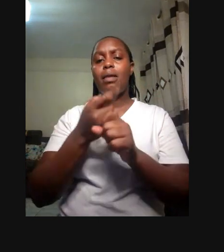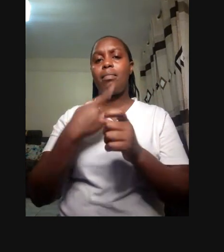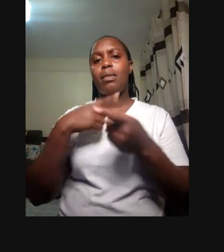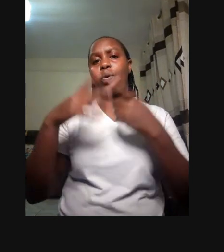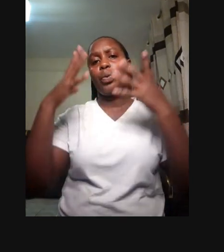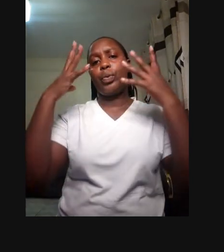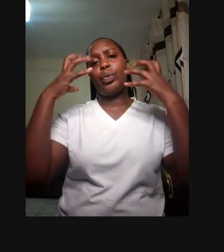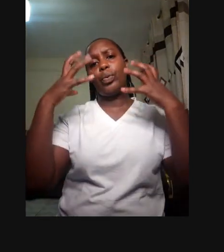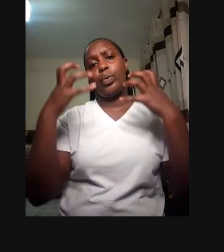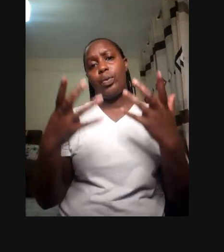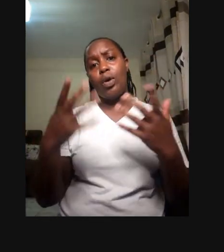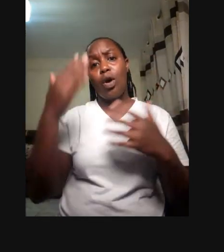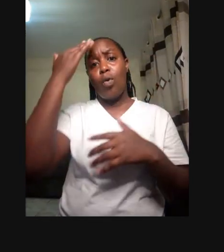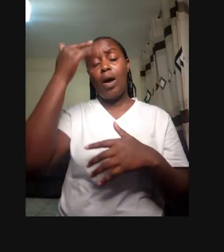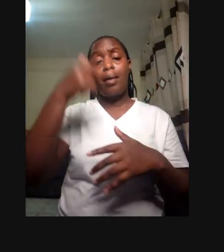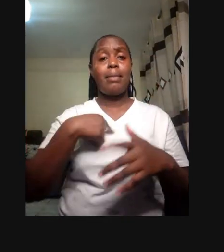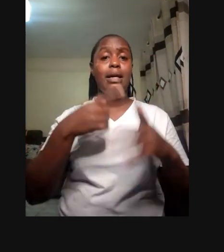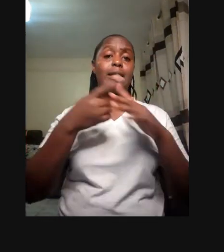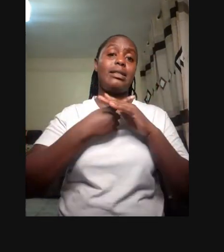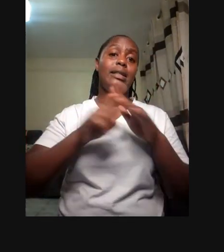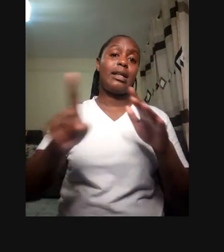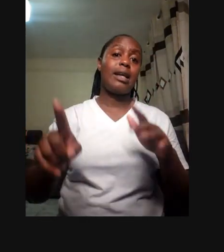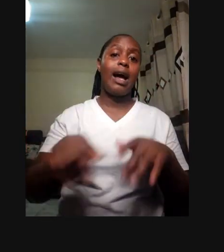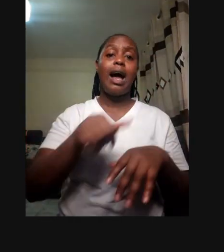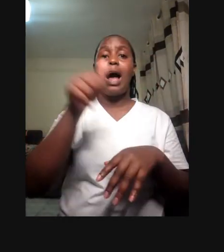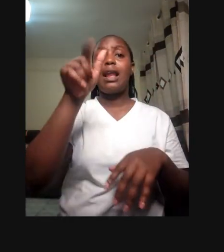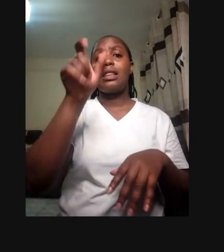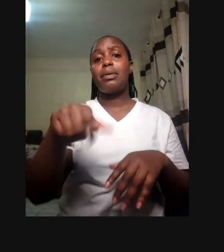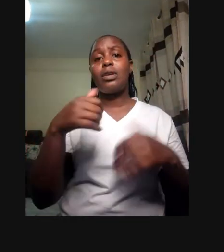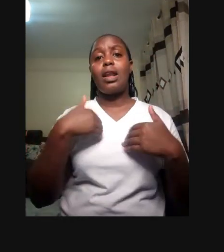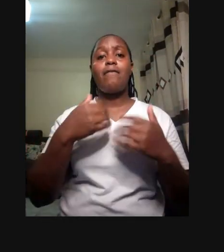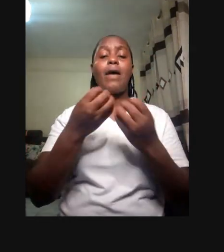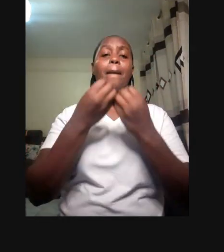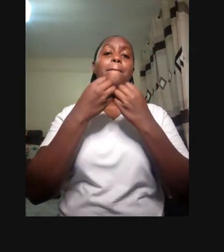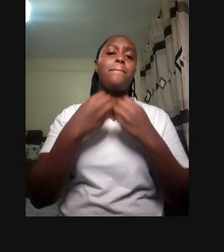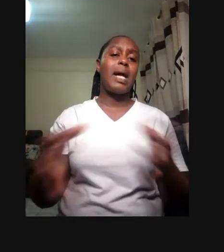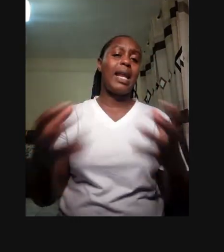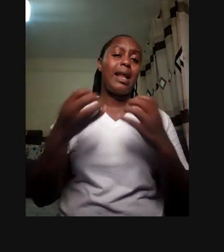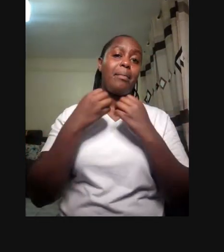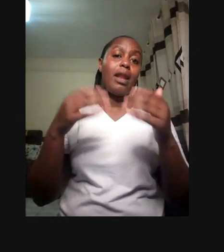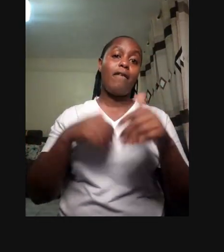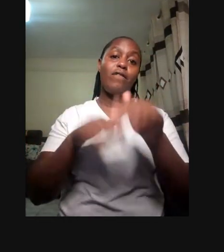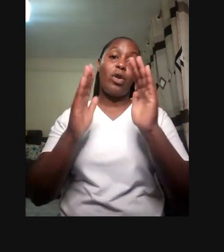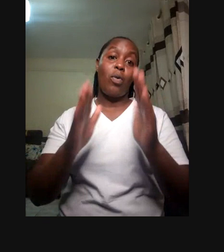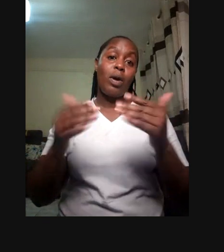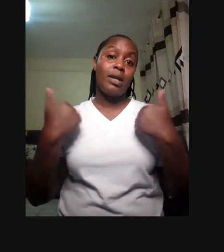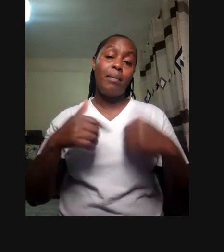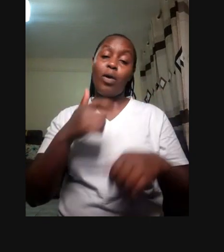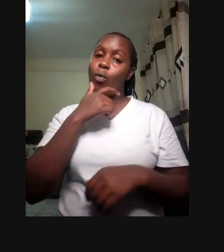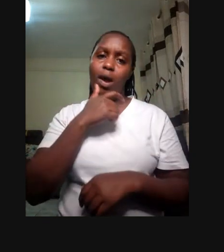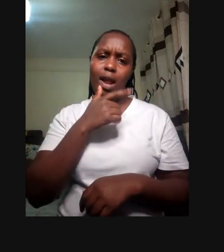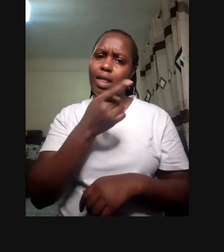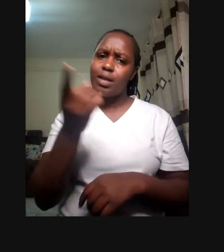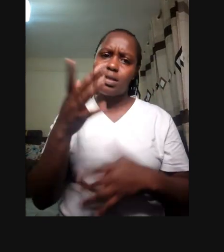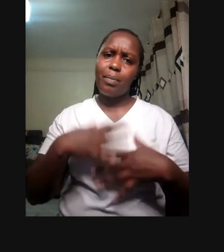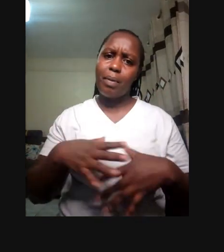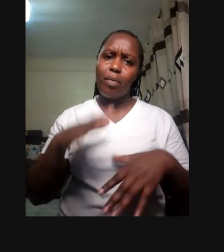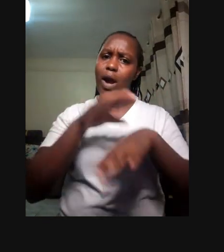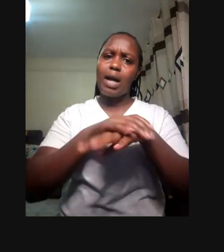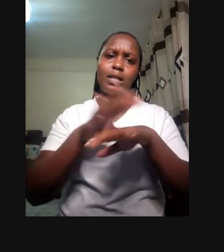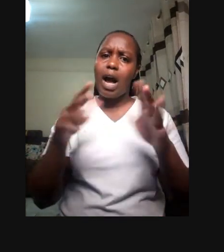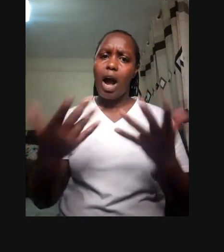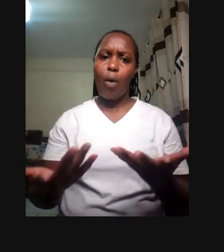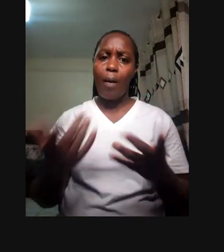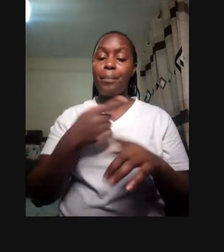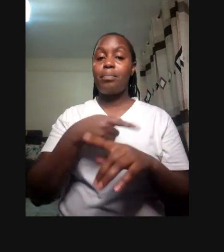I'm starting out and then I'm seeing someone else like having like thousands and thousands. I'm wondering, where are they getting it? But someone told me